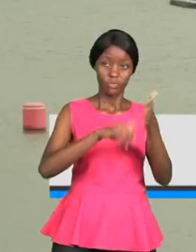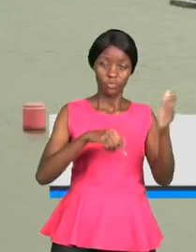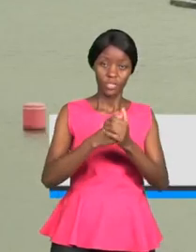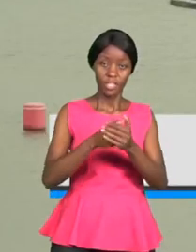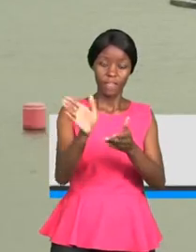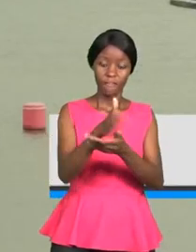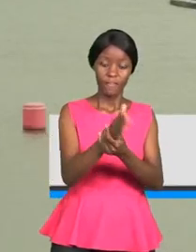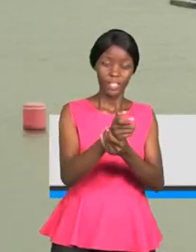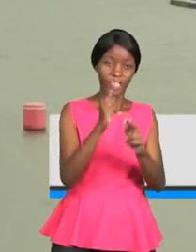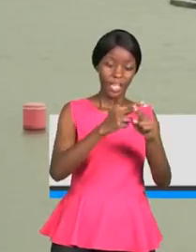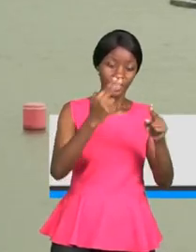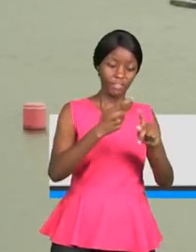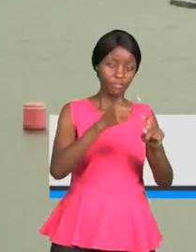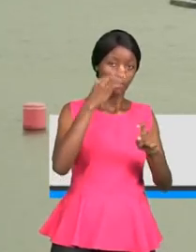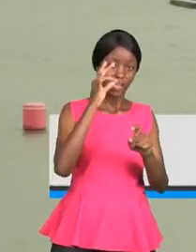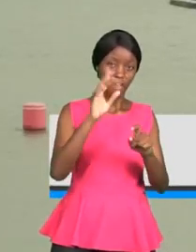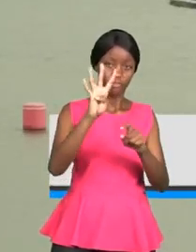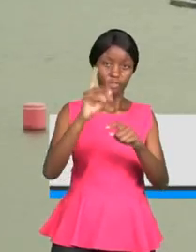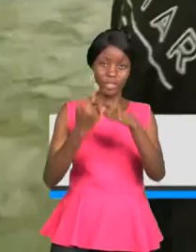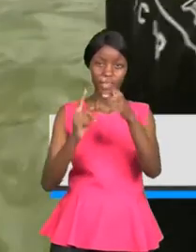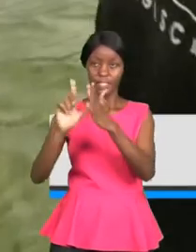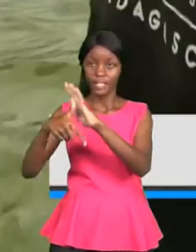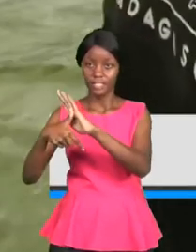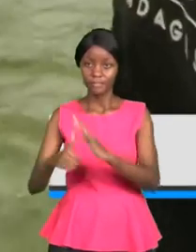eggs from France 4 years later.